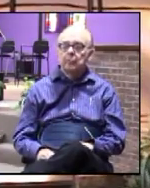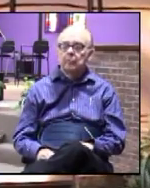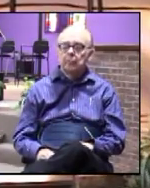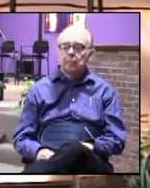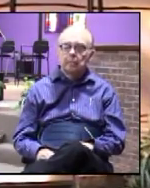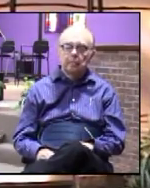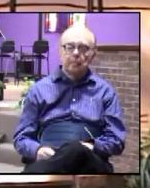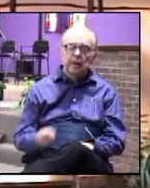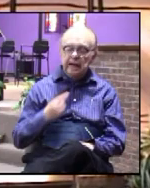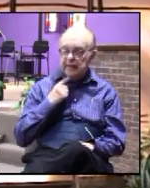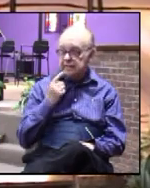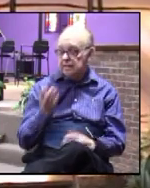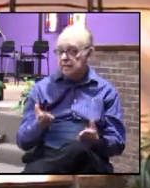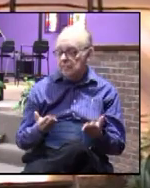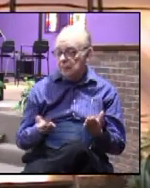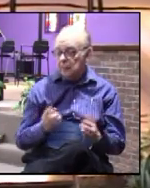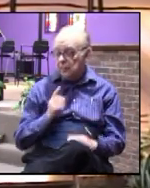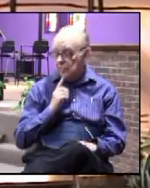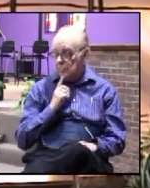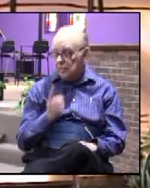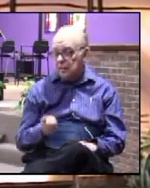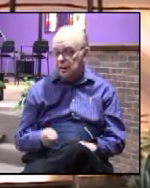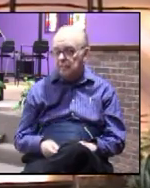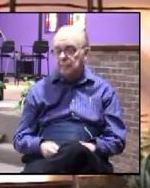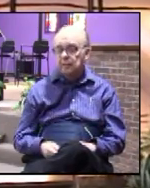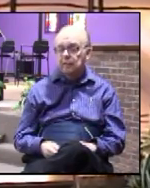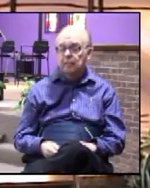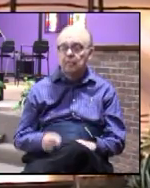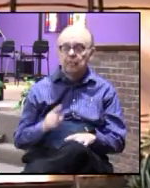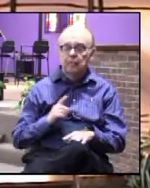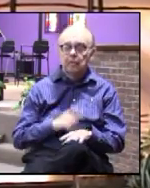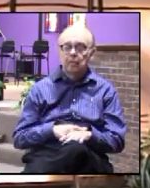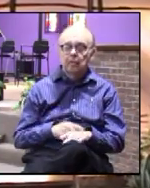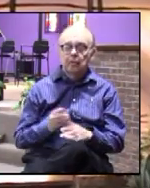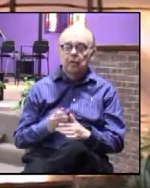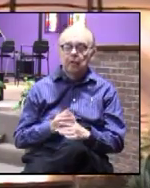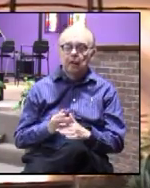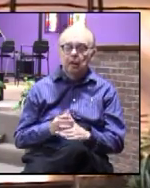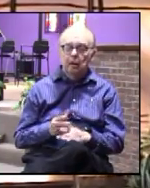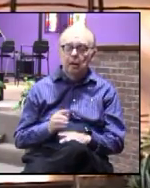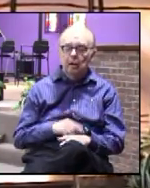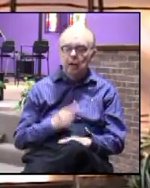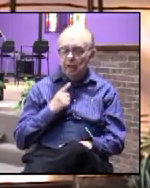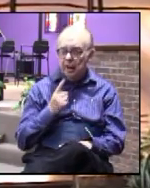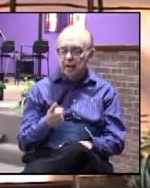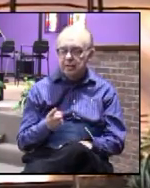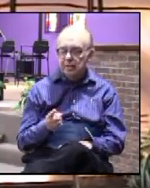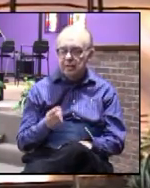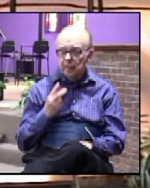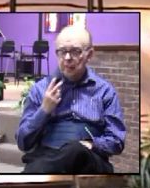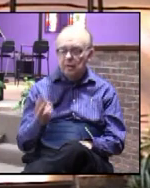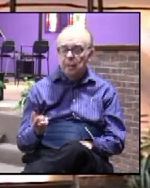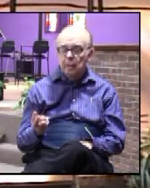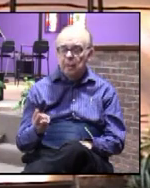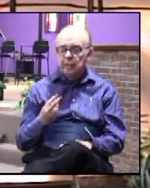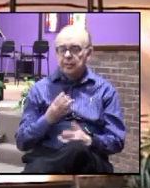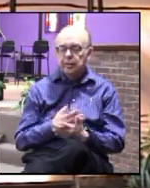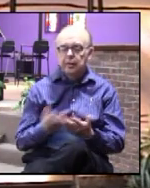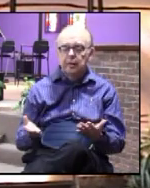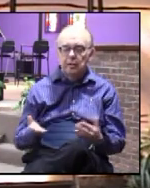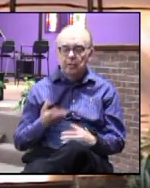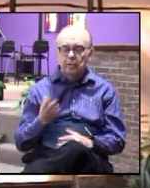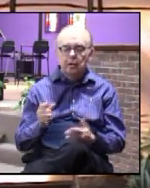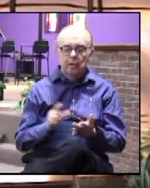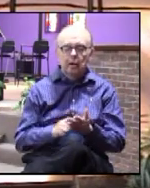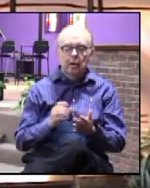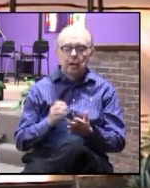and say, hold on a minute, really? Time to share and time to look and time to see these things that are there. In Luke chapter